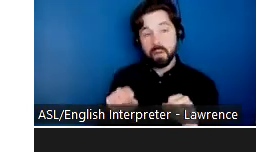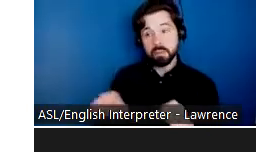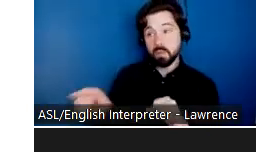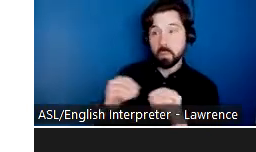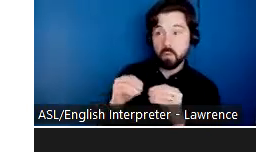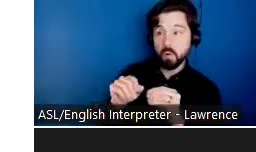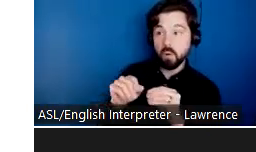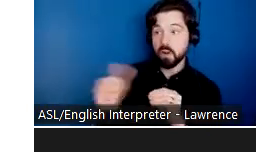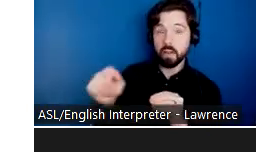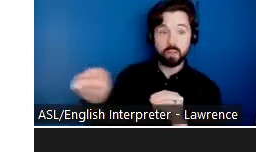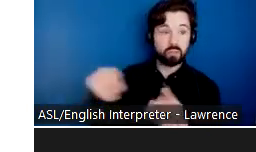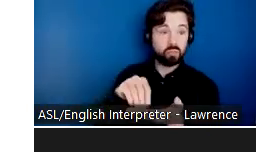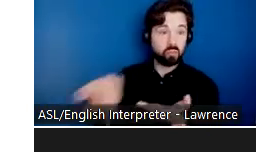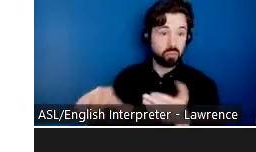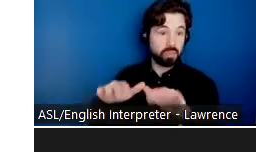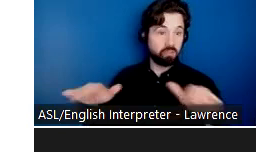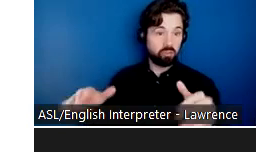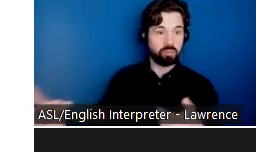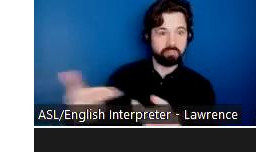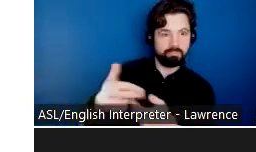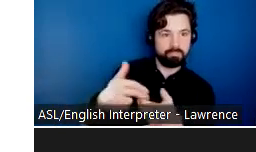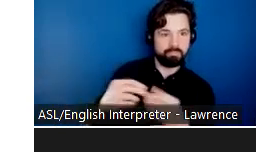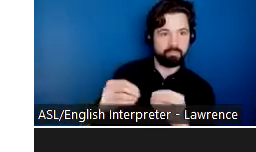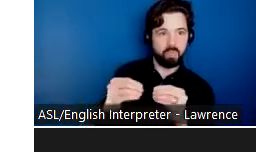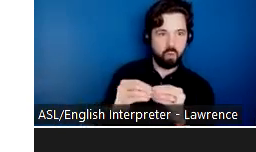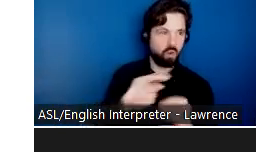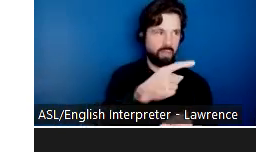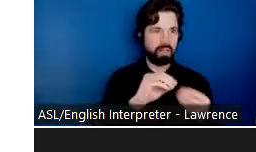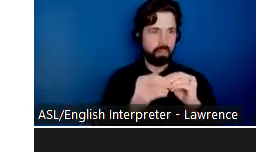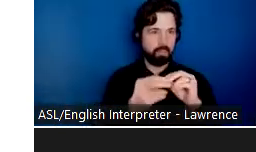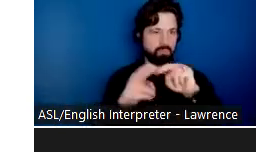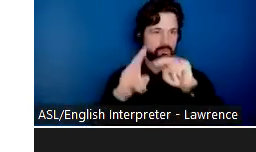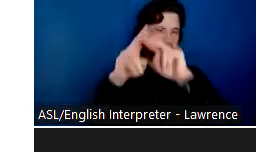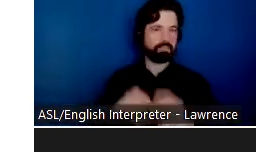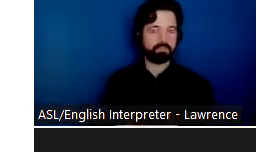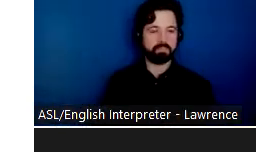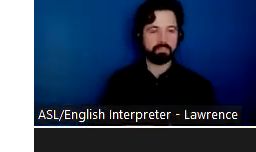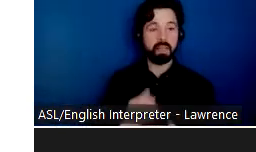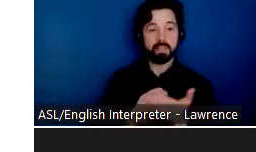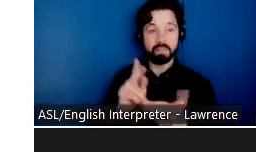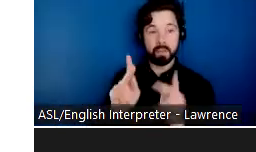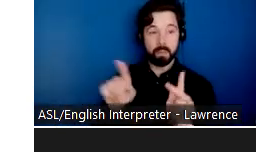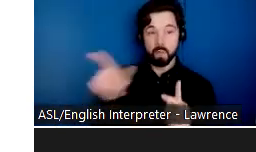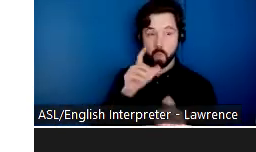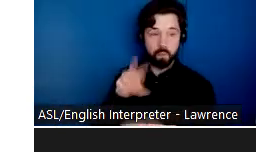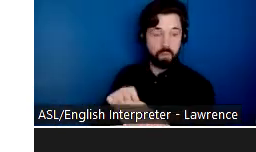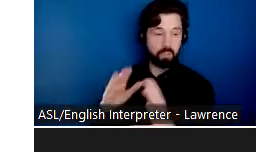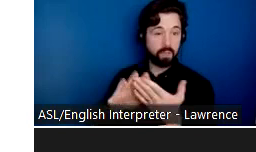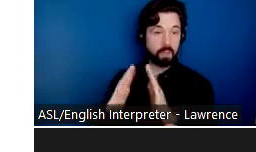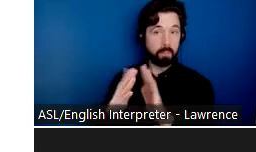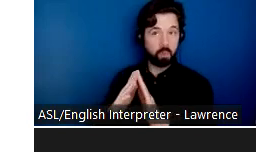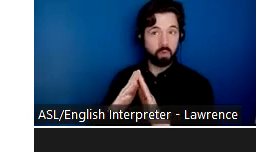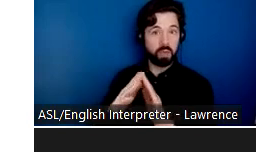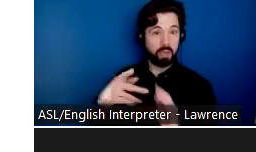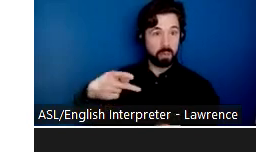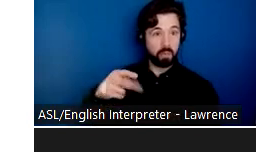the CDE data based on those children who attend a community eligibility provision or provision school